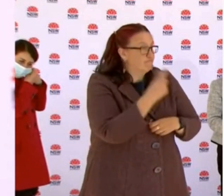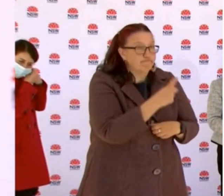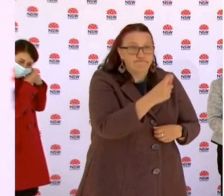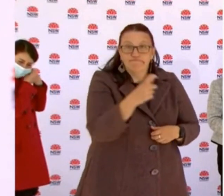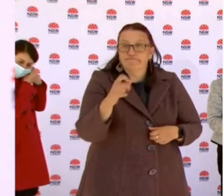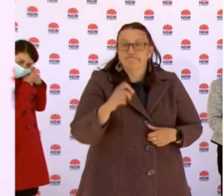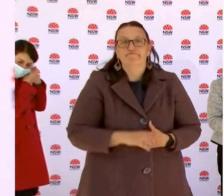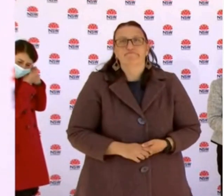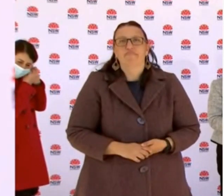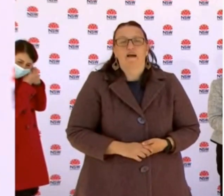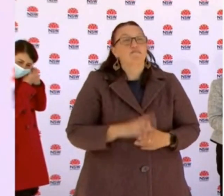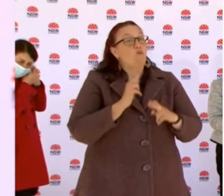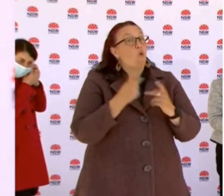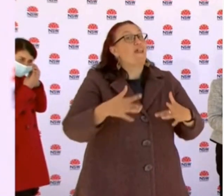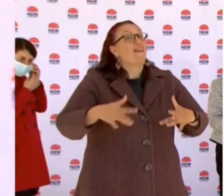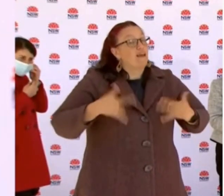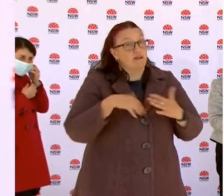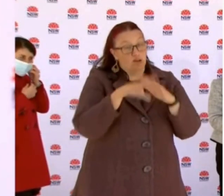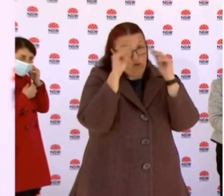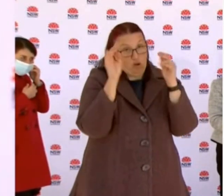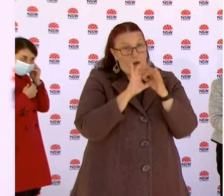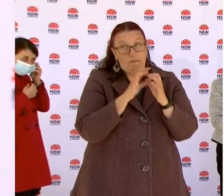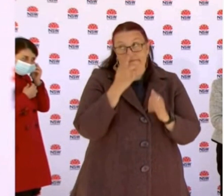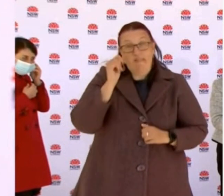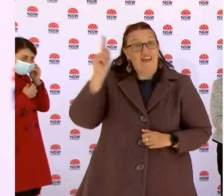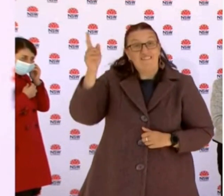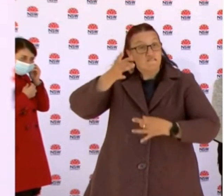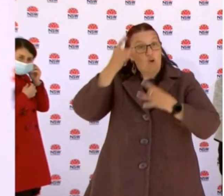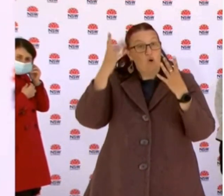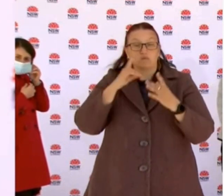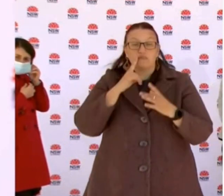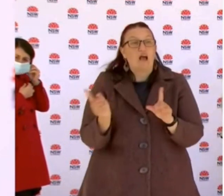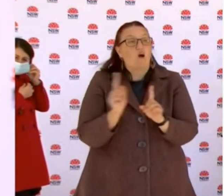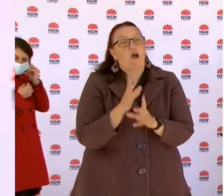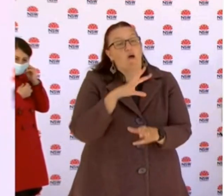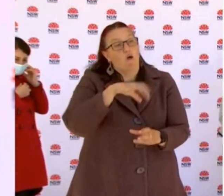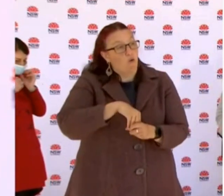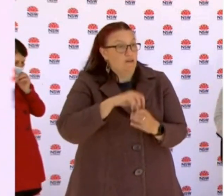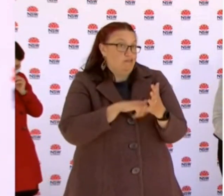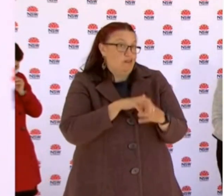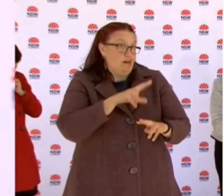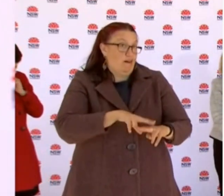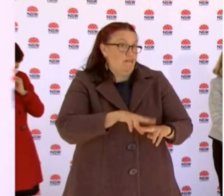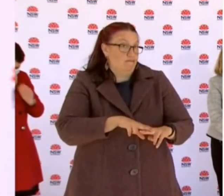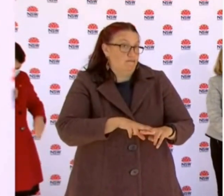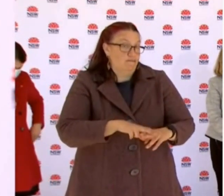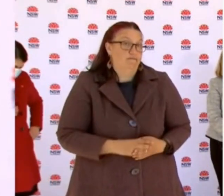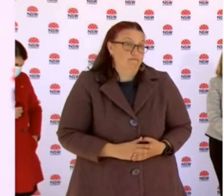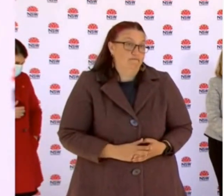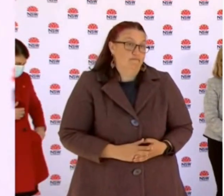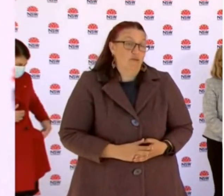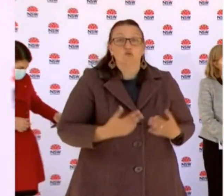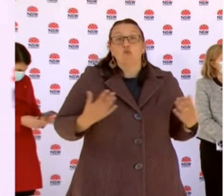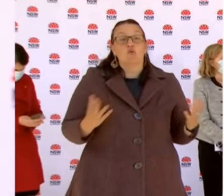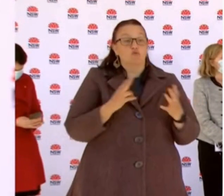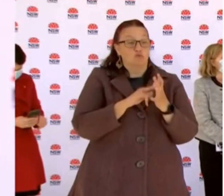that, the federal government didn't prioritise at that point the staff in the aged care facilities. So what